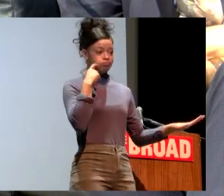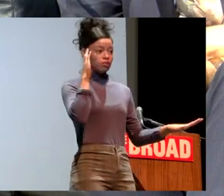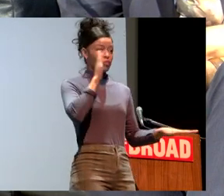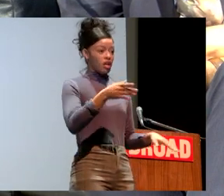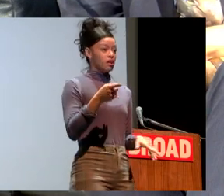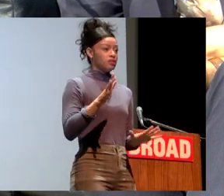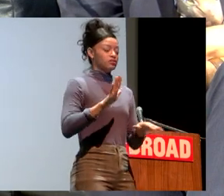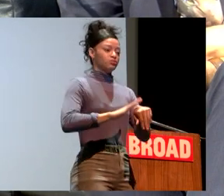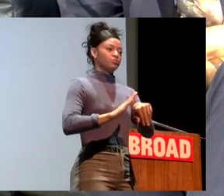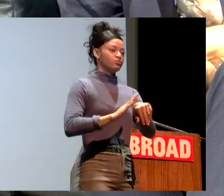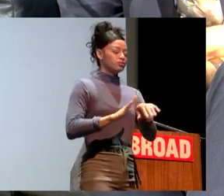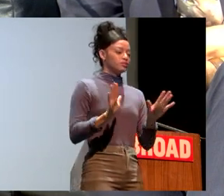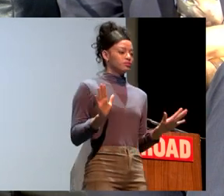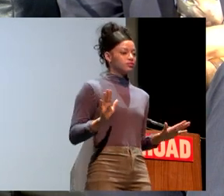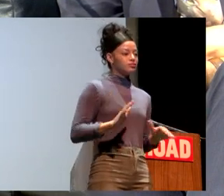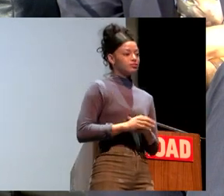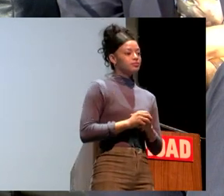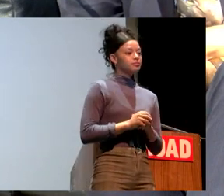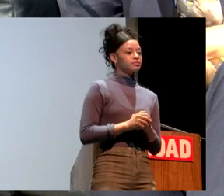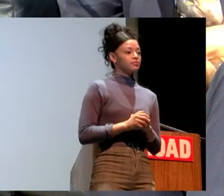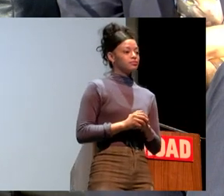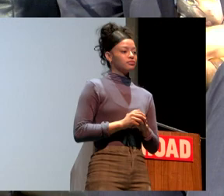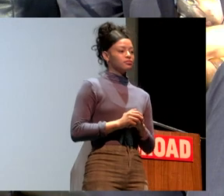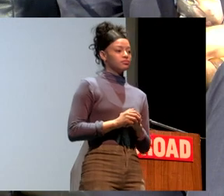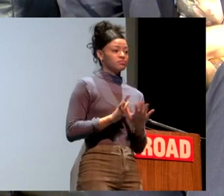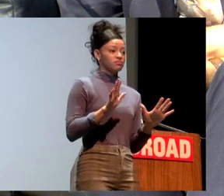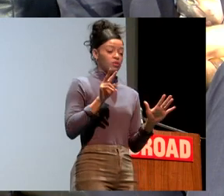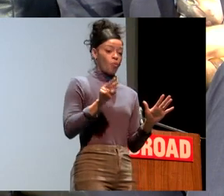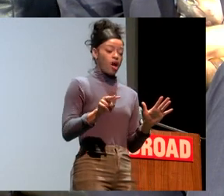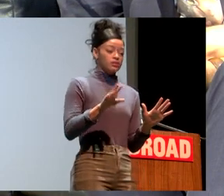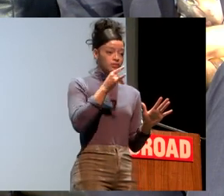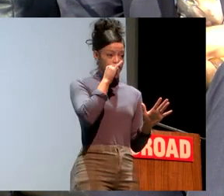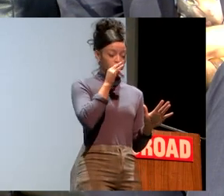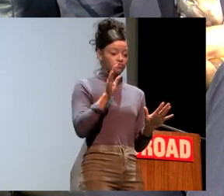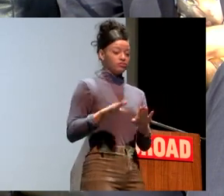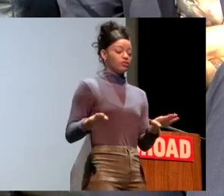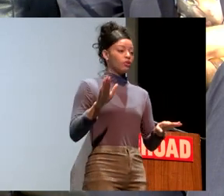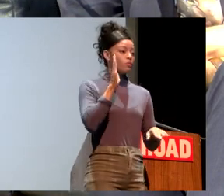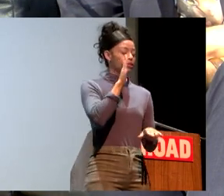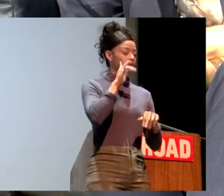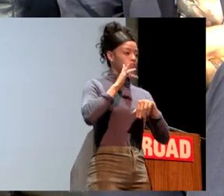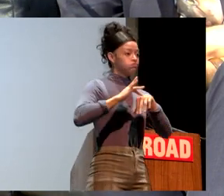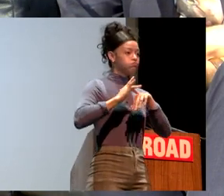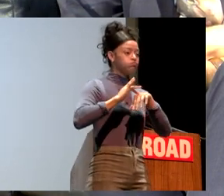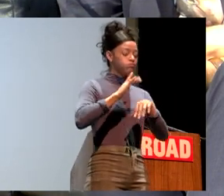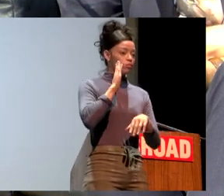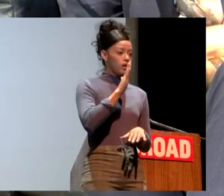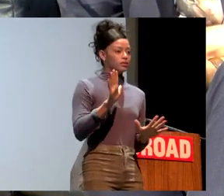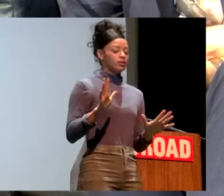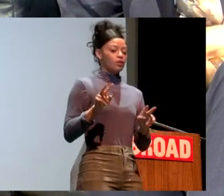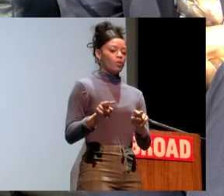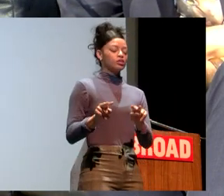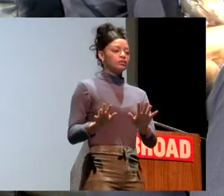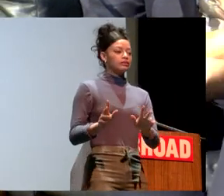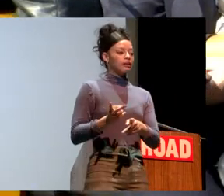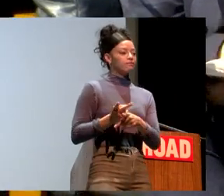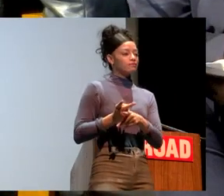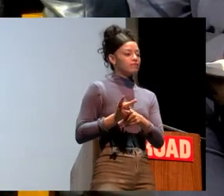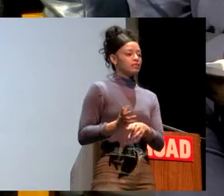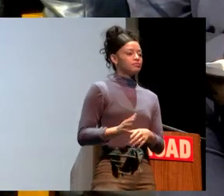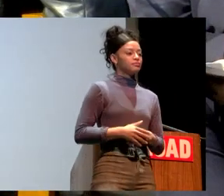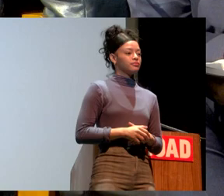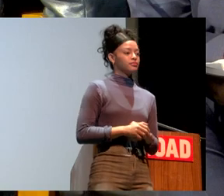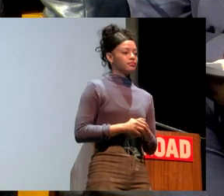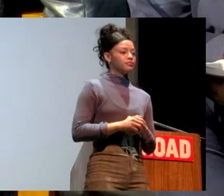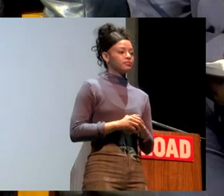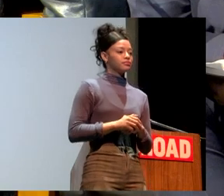be a lot more happy that he plays game every day than he's posting bullshit on Instagram every day. No, really, because in games, it's not only you're not